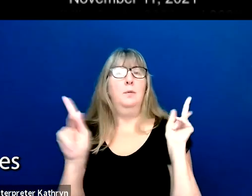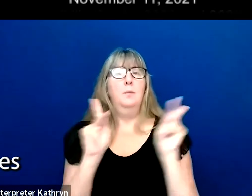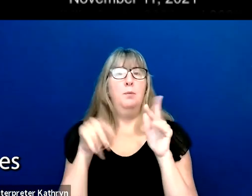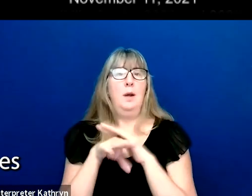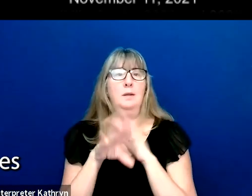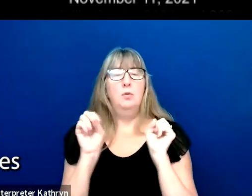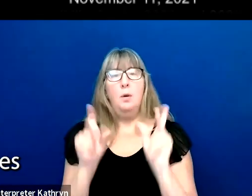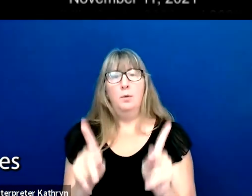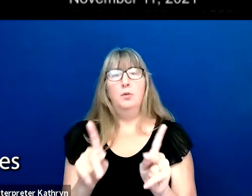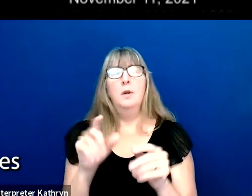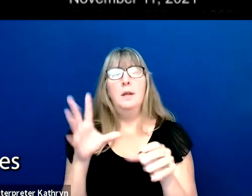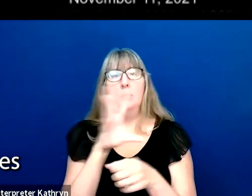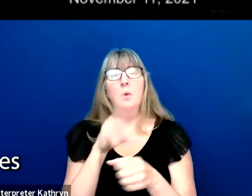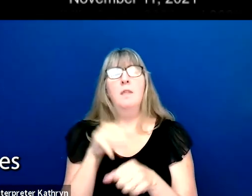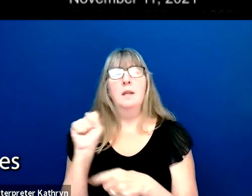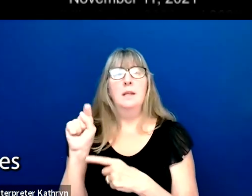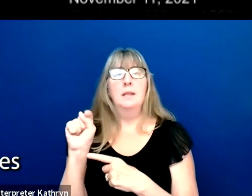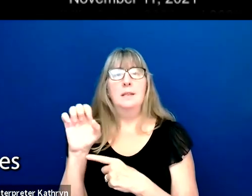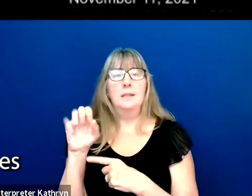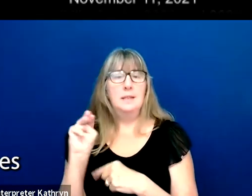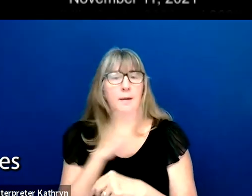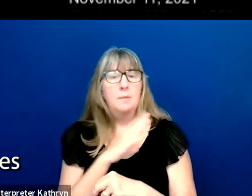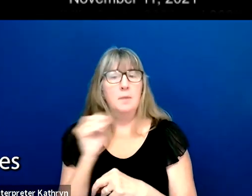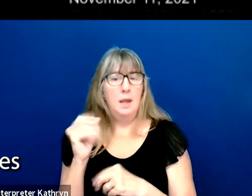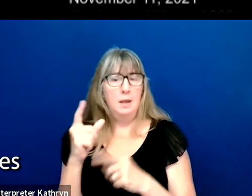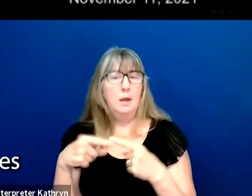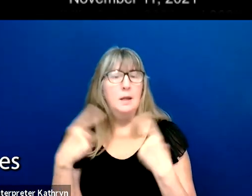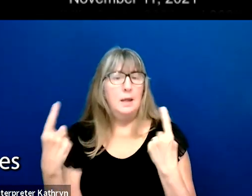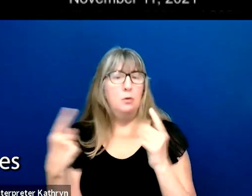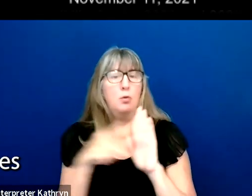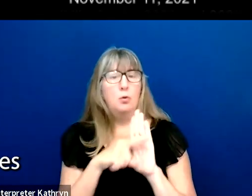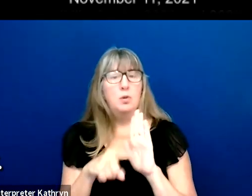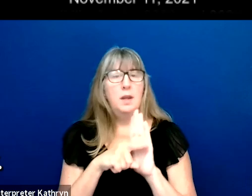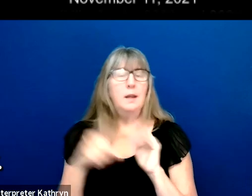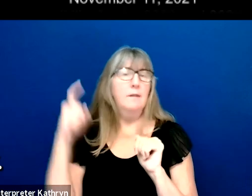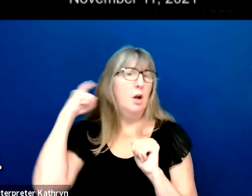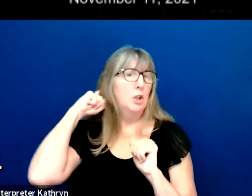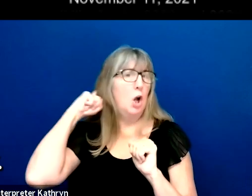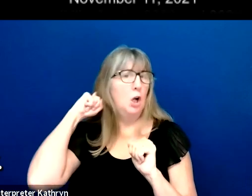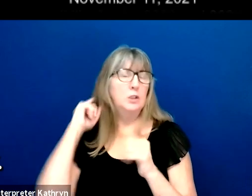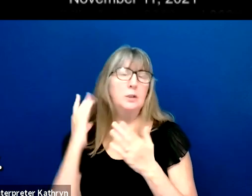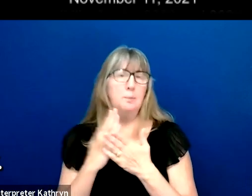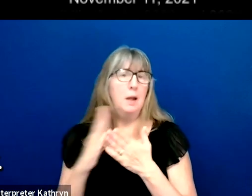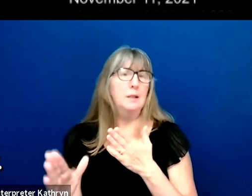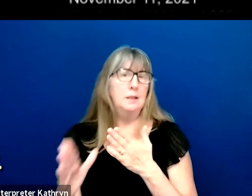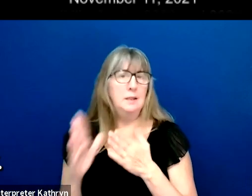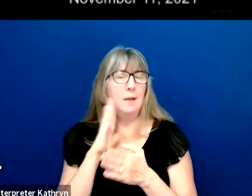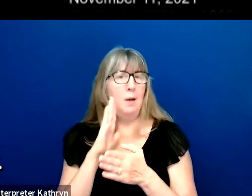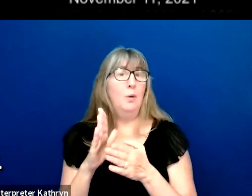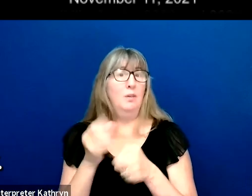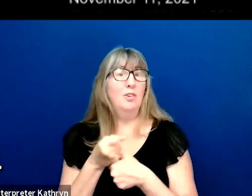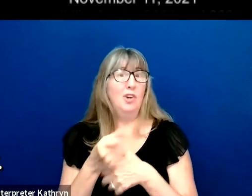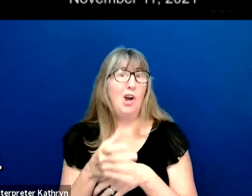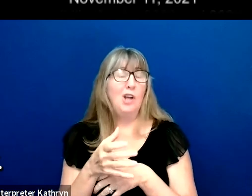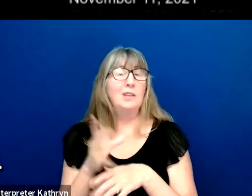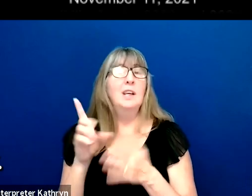opportunities in STEM, and sort of counters those negative unconscious biases that facilitate discrimination and other